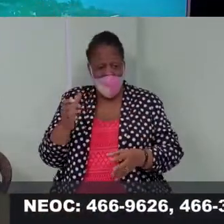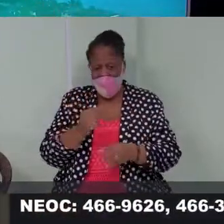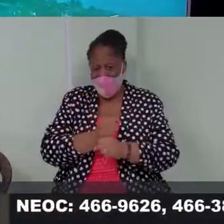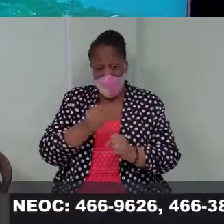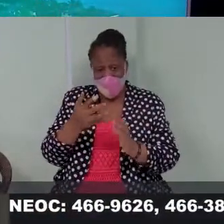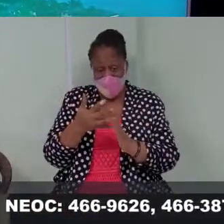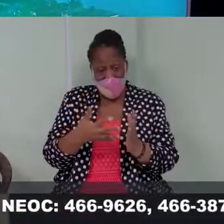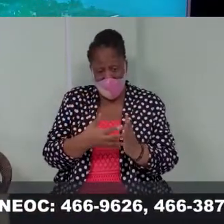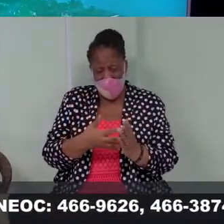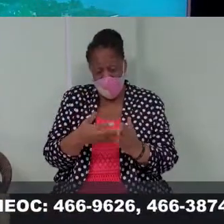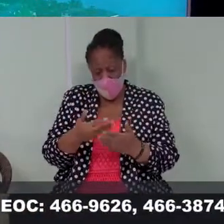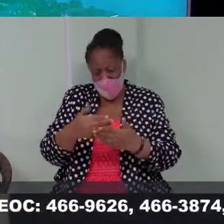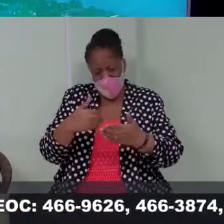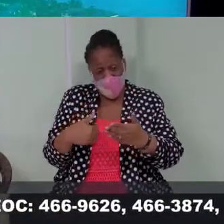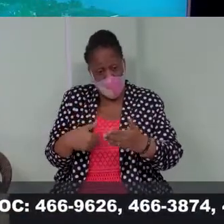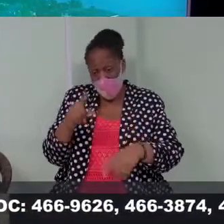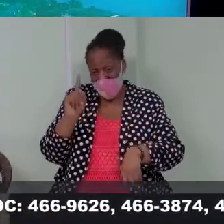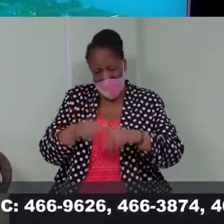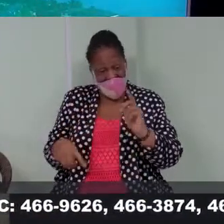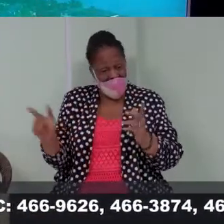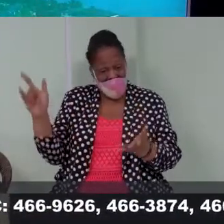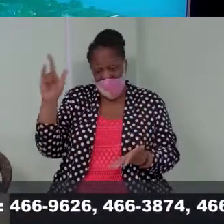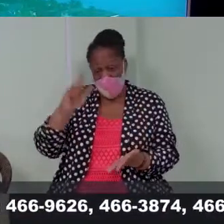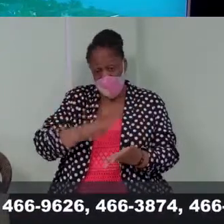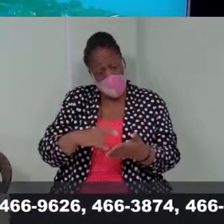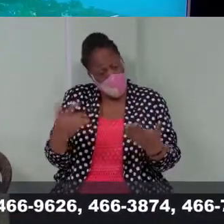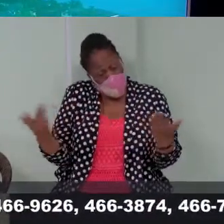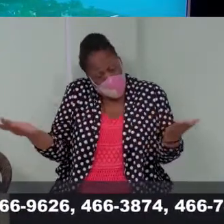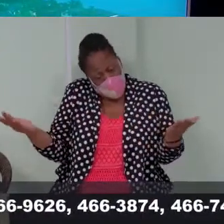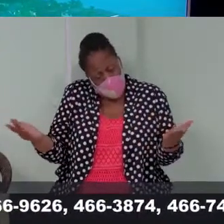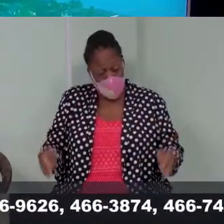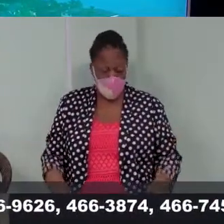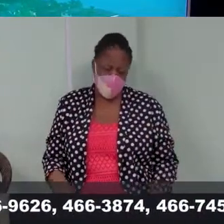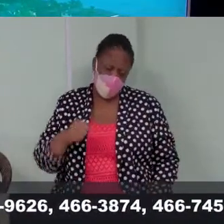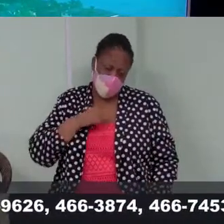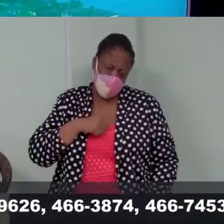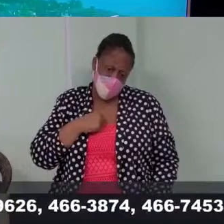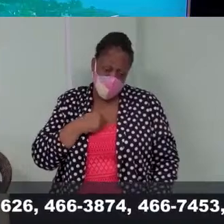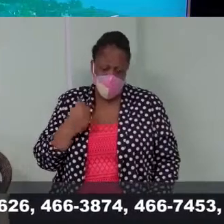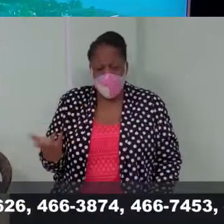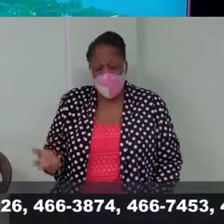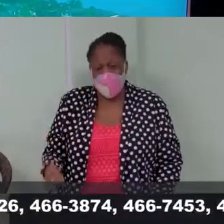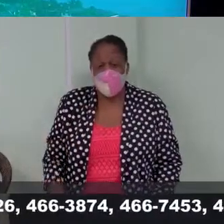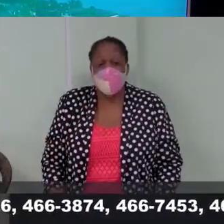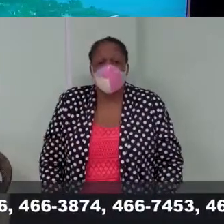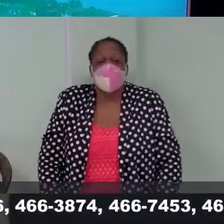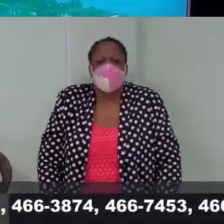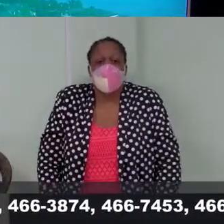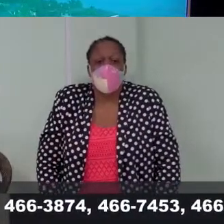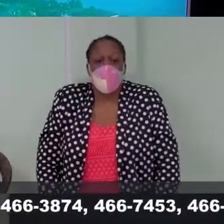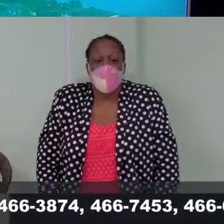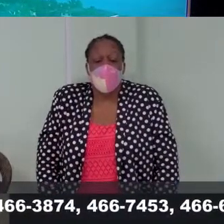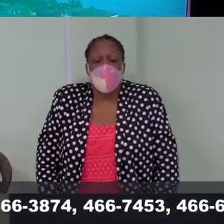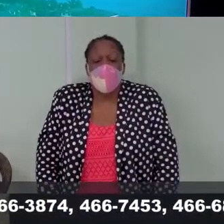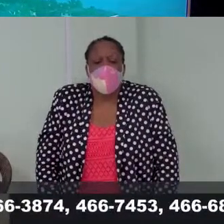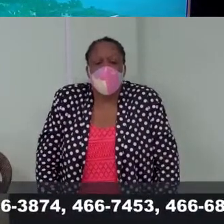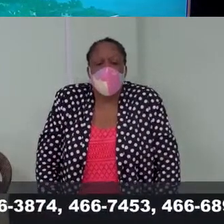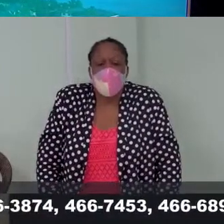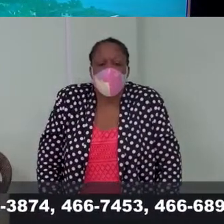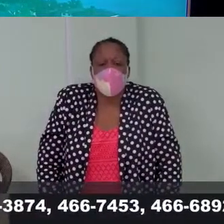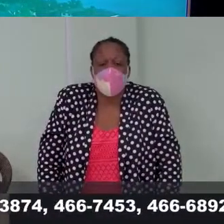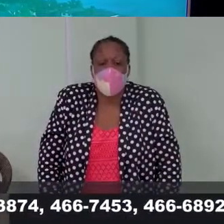Thank you very much to our Chief Medical Officer, Dr. Laws, our Medical Chief of